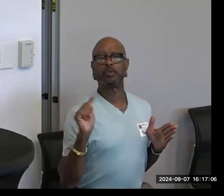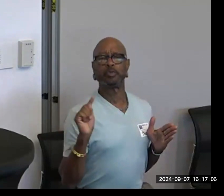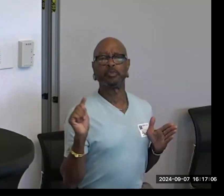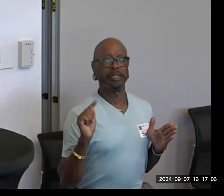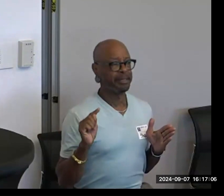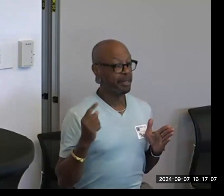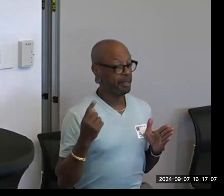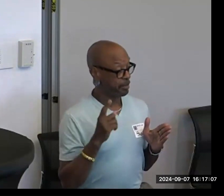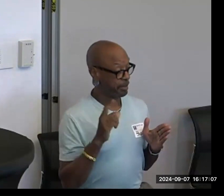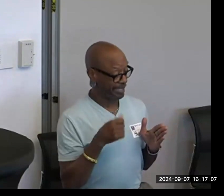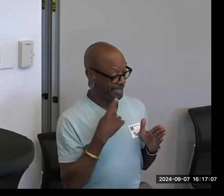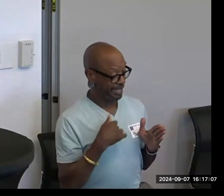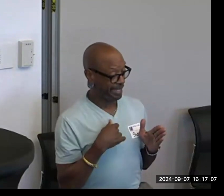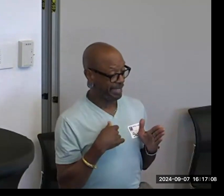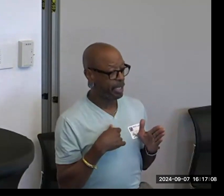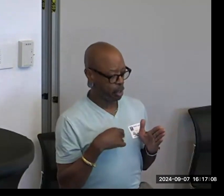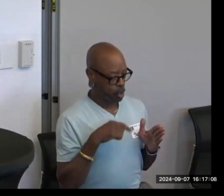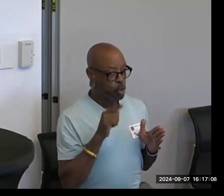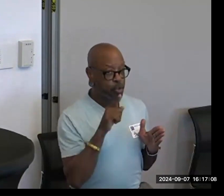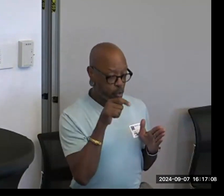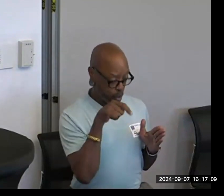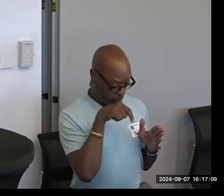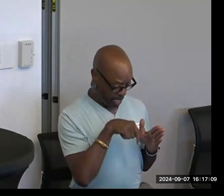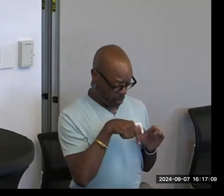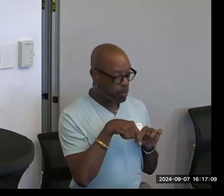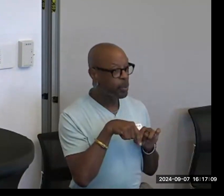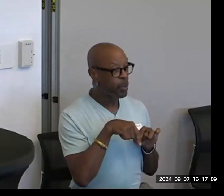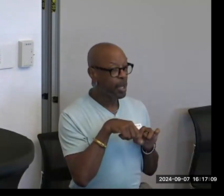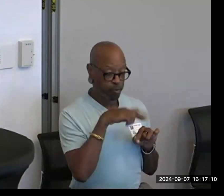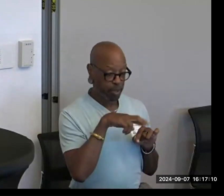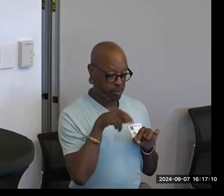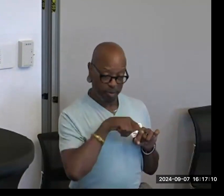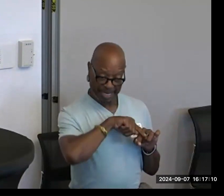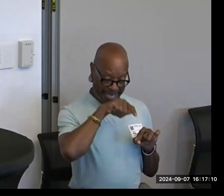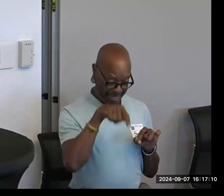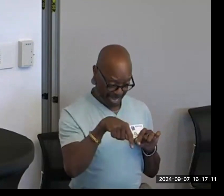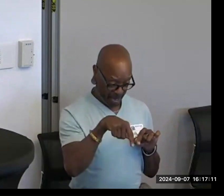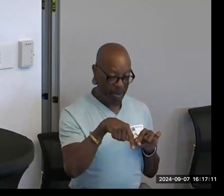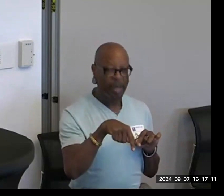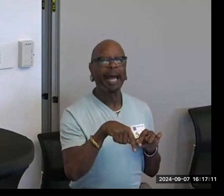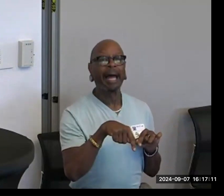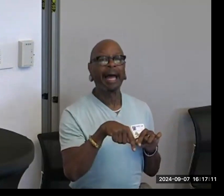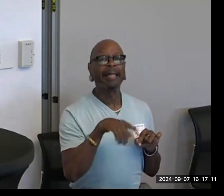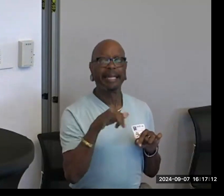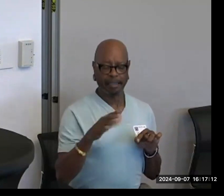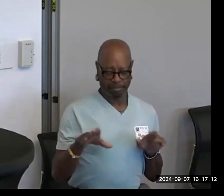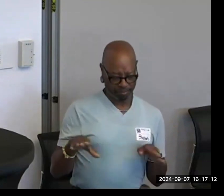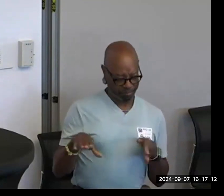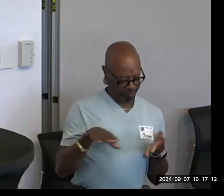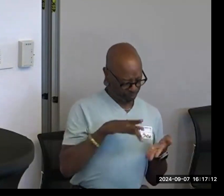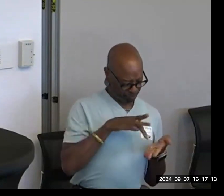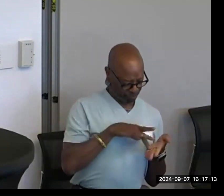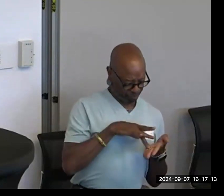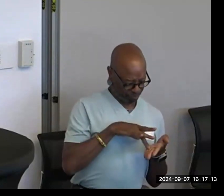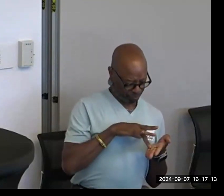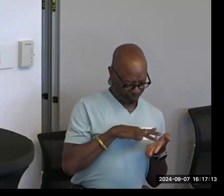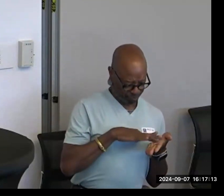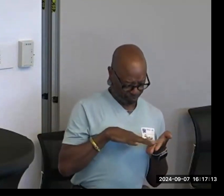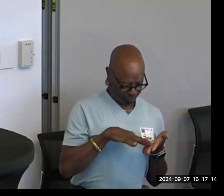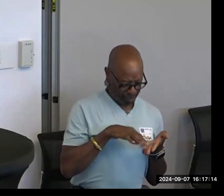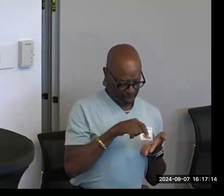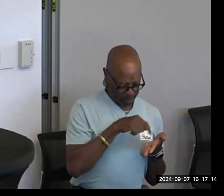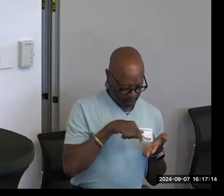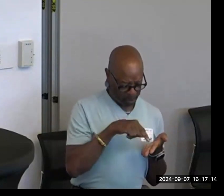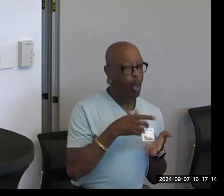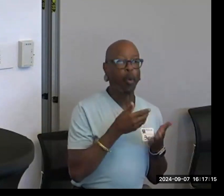And somebody can say, you are here, the restroom is there. And they can just make a little circle or